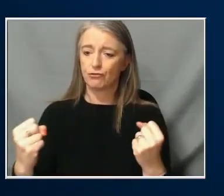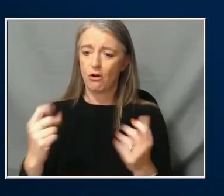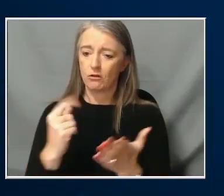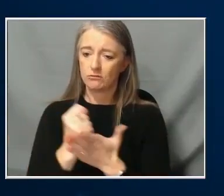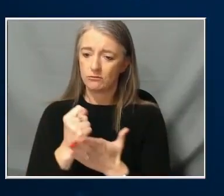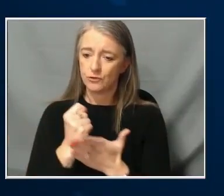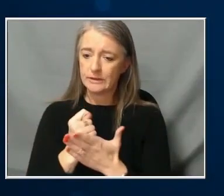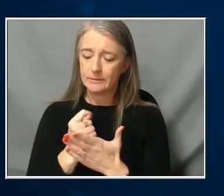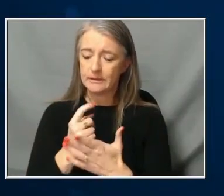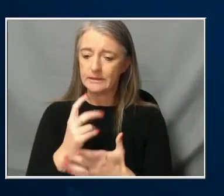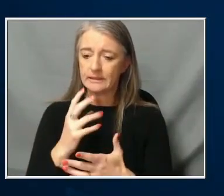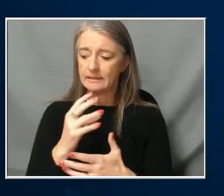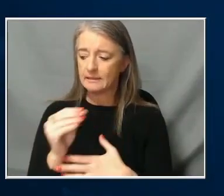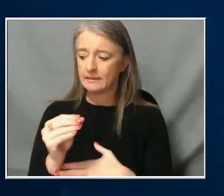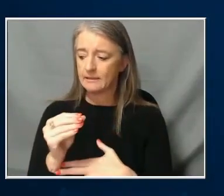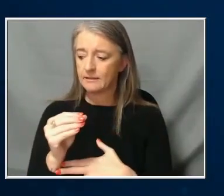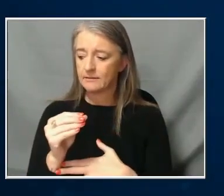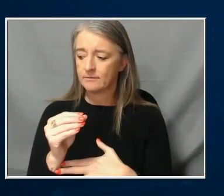regimen, that,